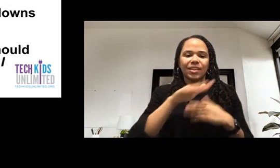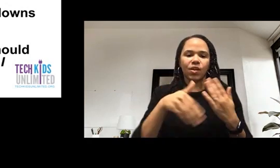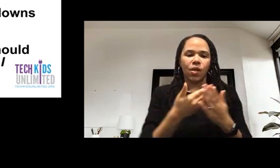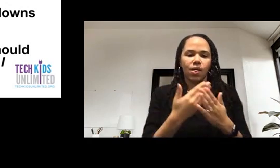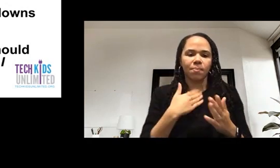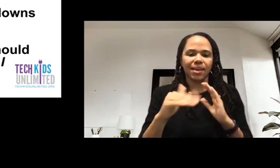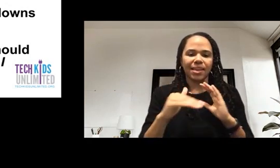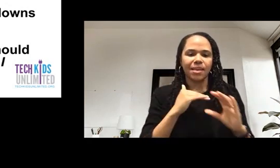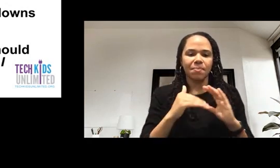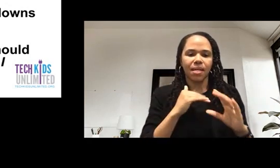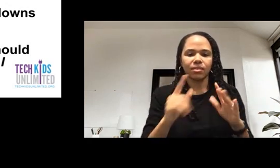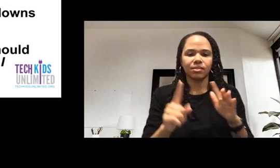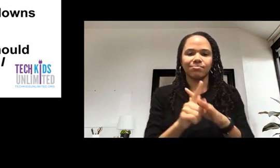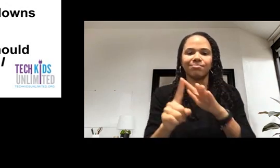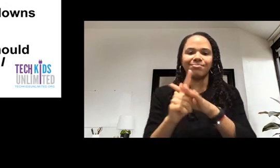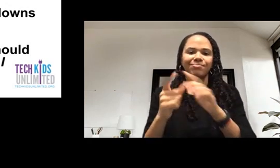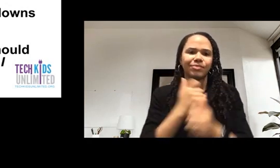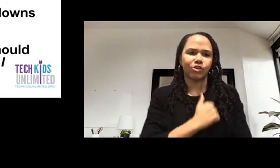that.